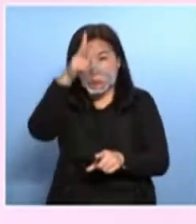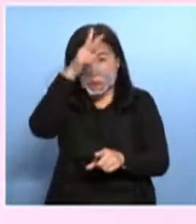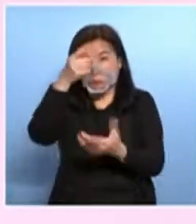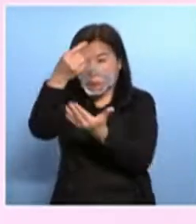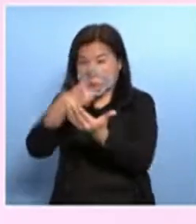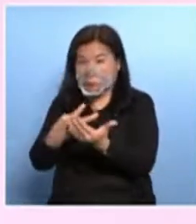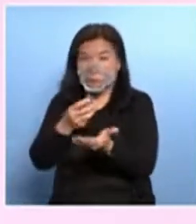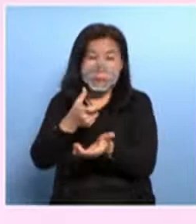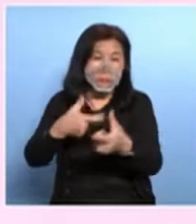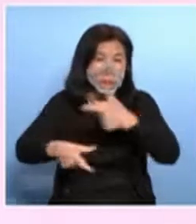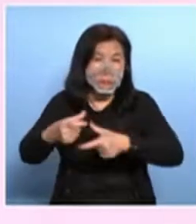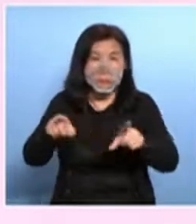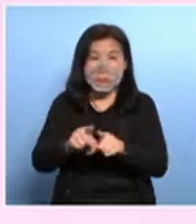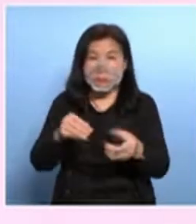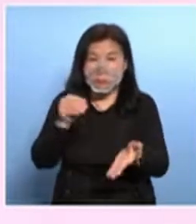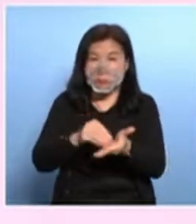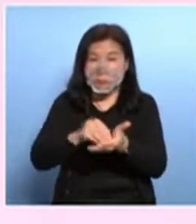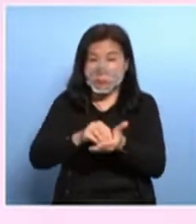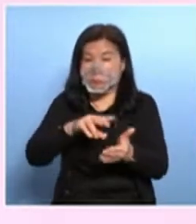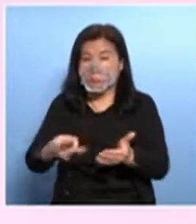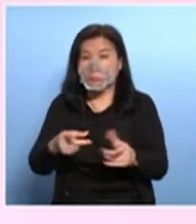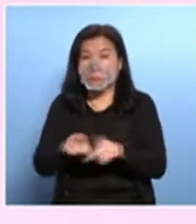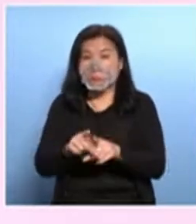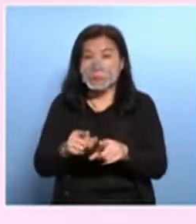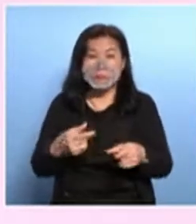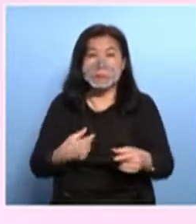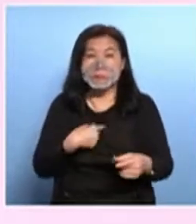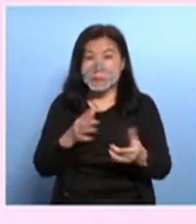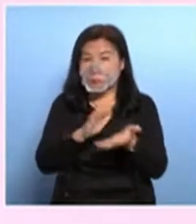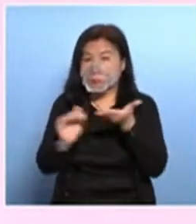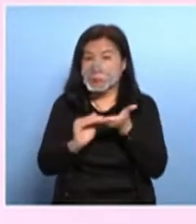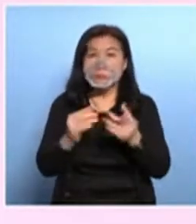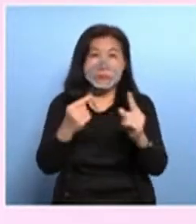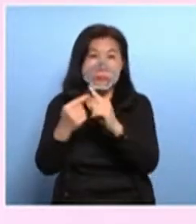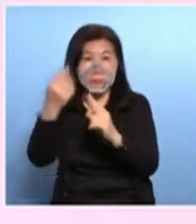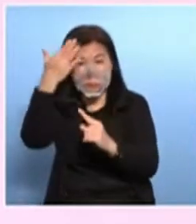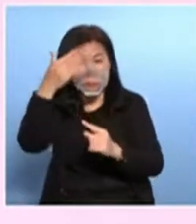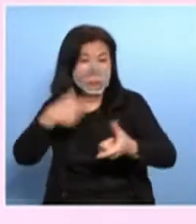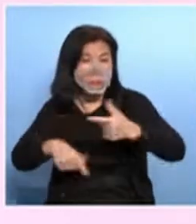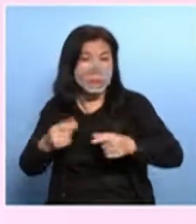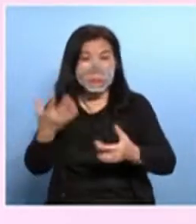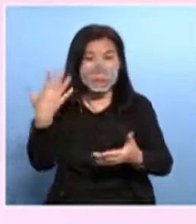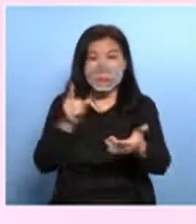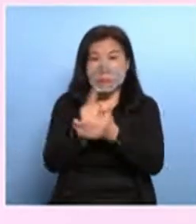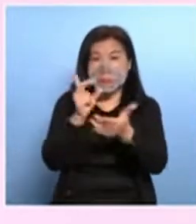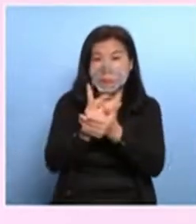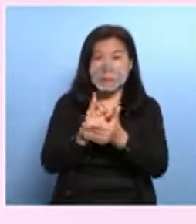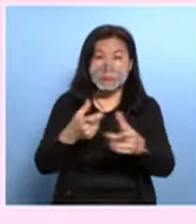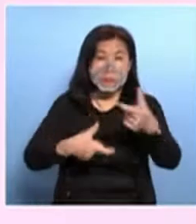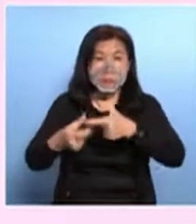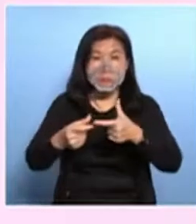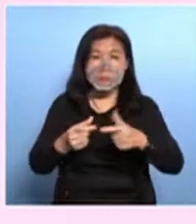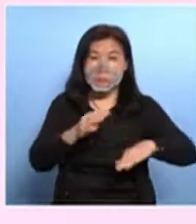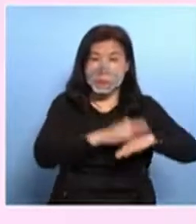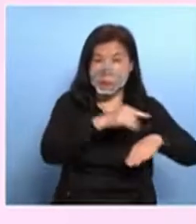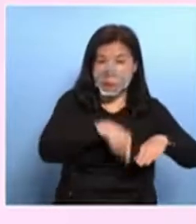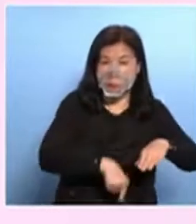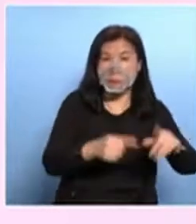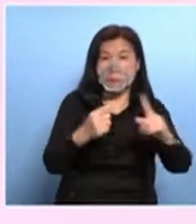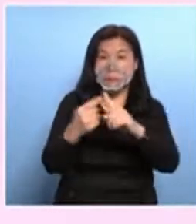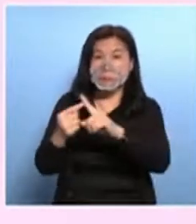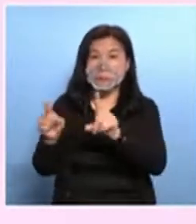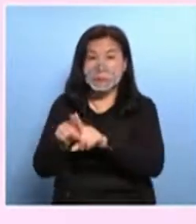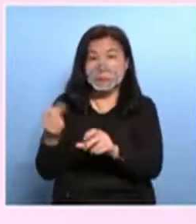within the limits of revenue, and committing resources as and when justified and needed in public finance management. We have also strived to enhance